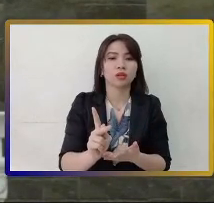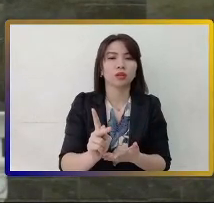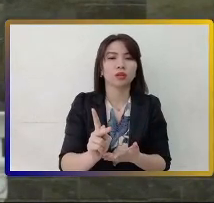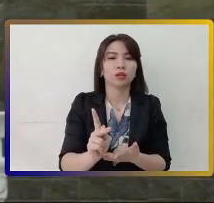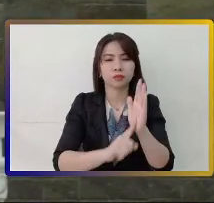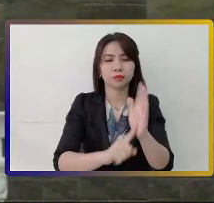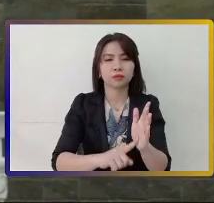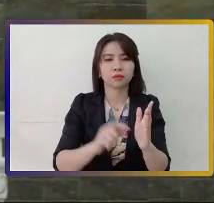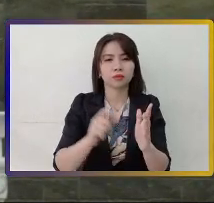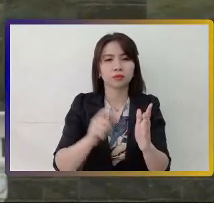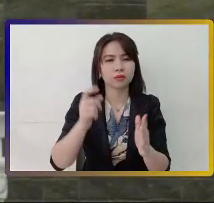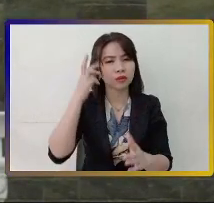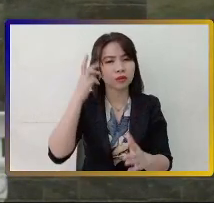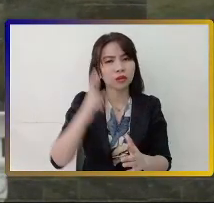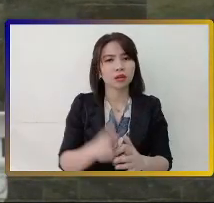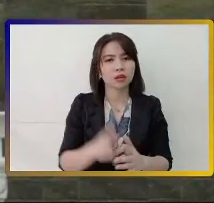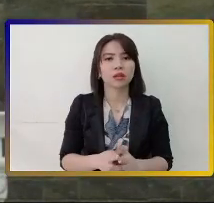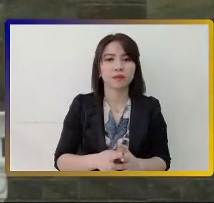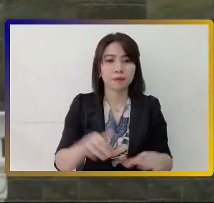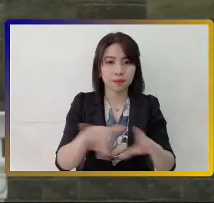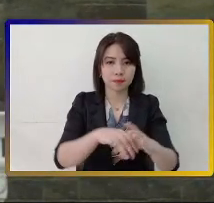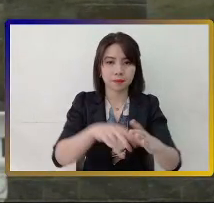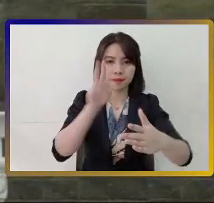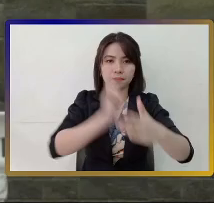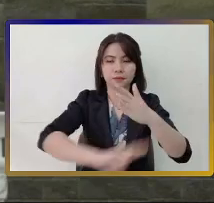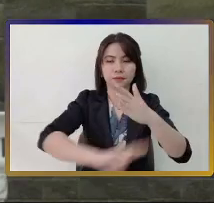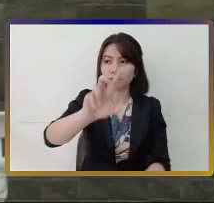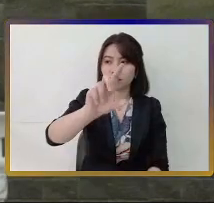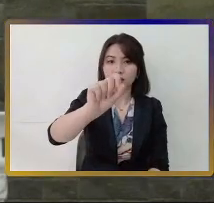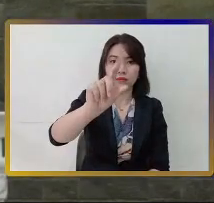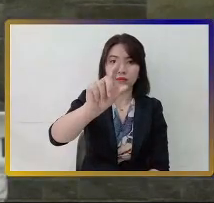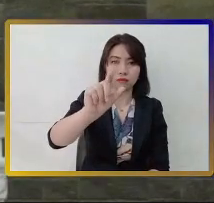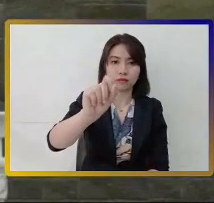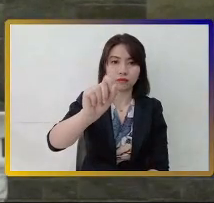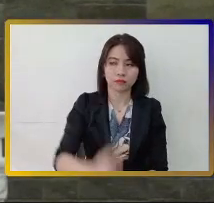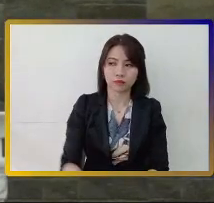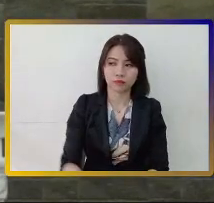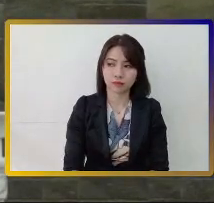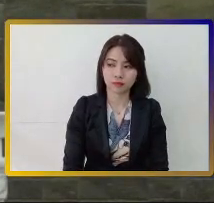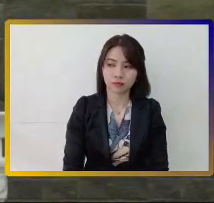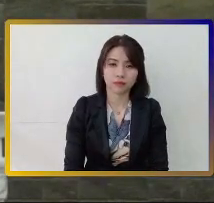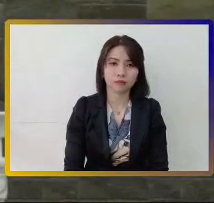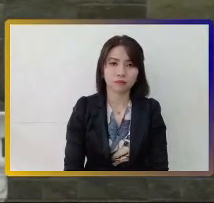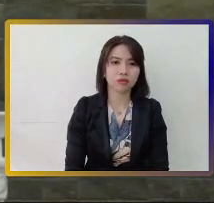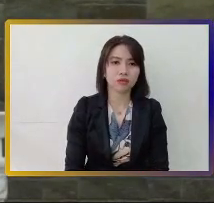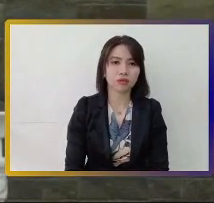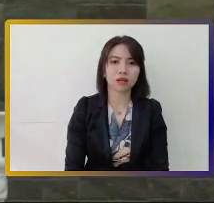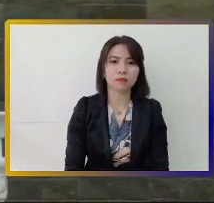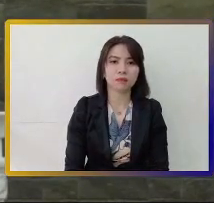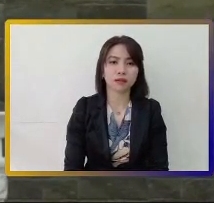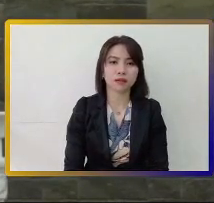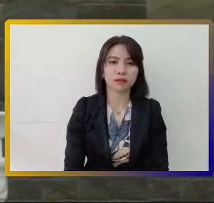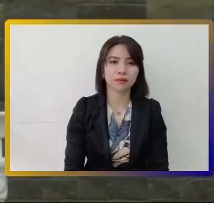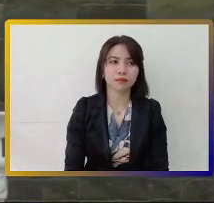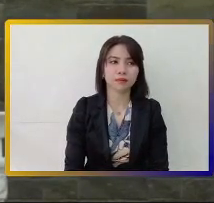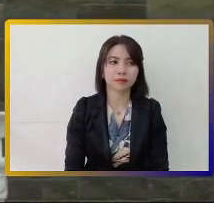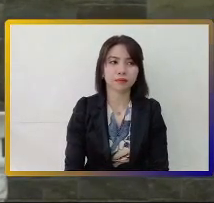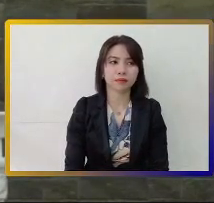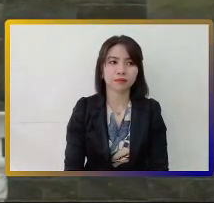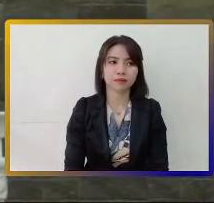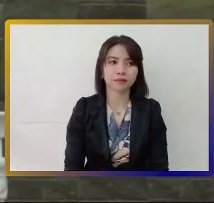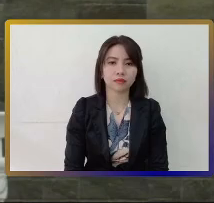sa verse number 11, there was a woman which had a spirit of